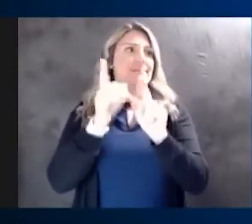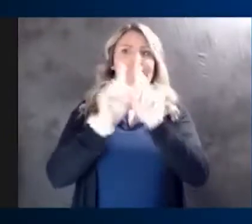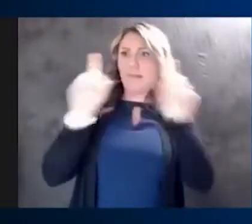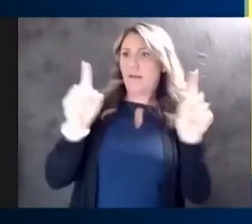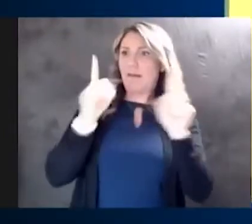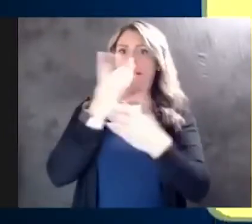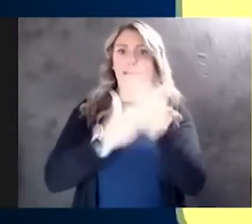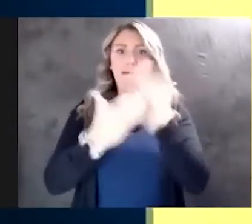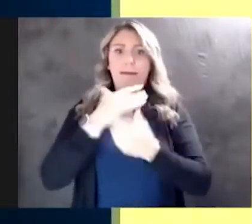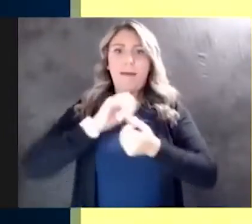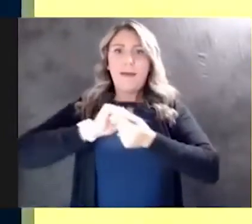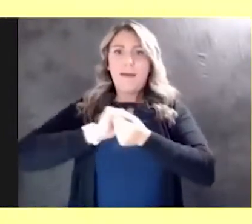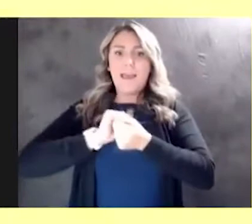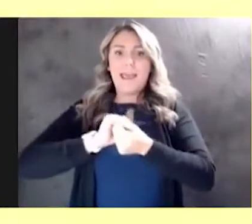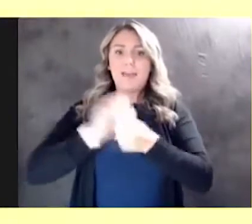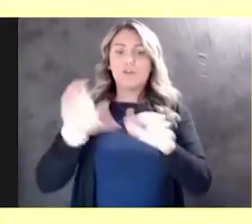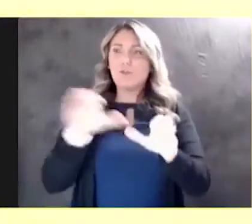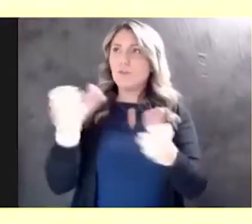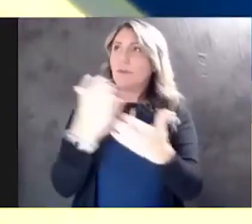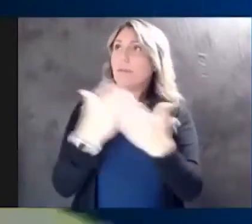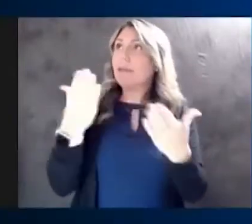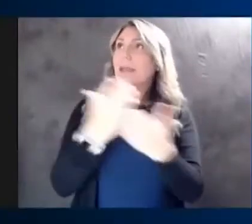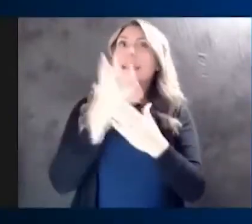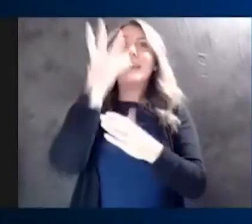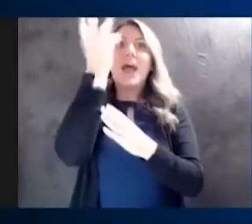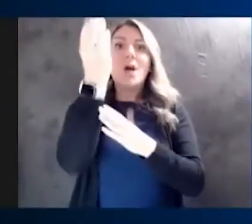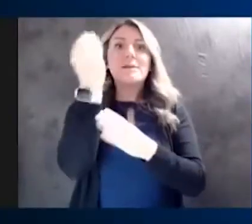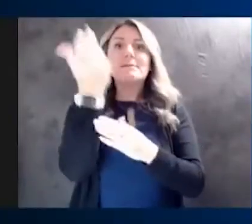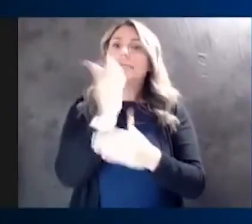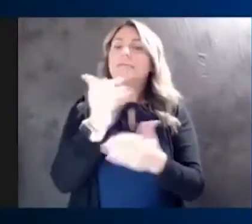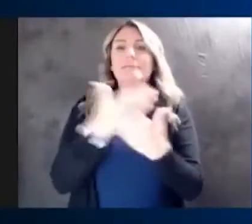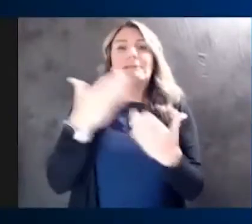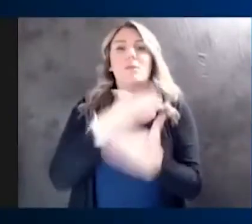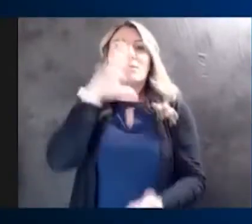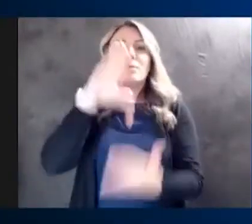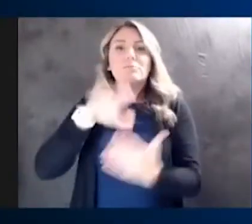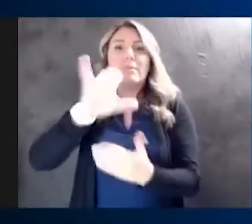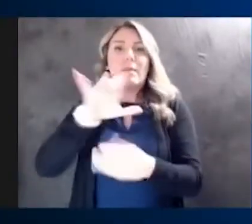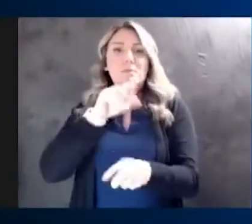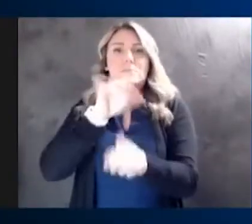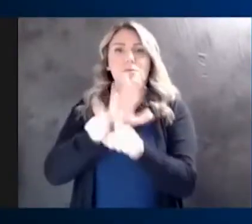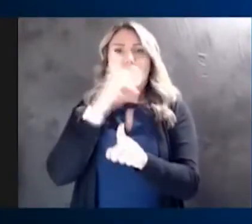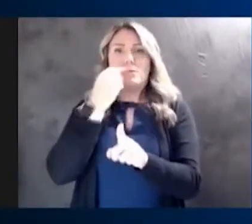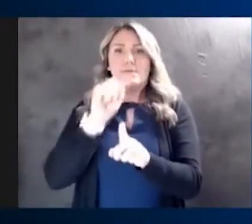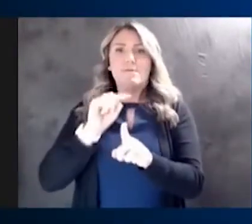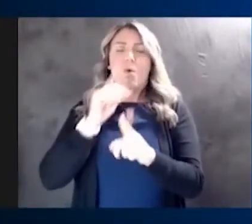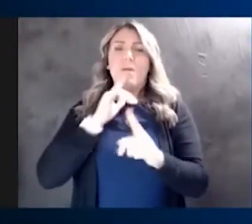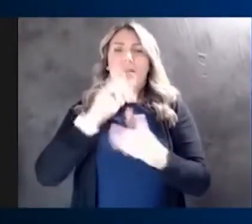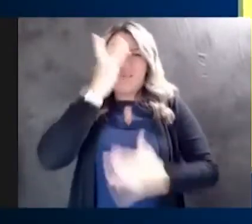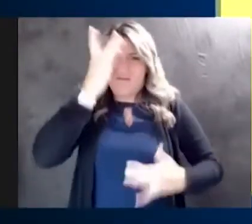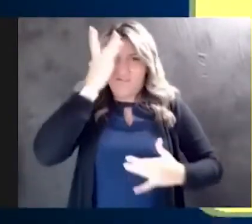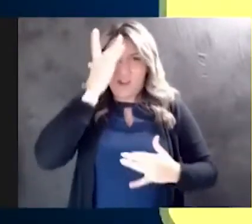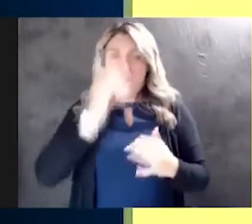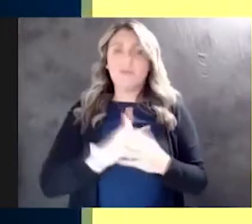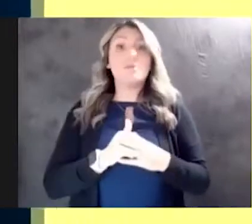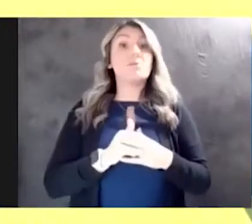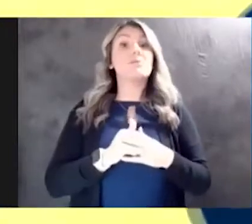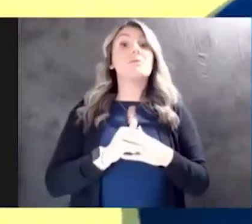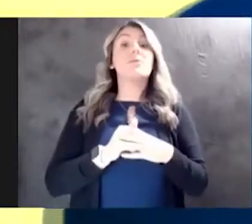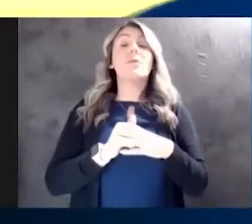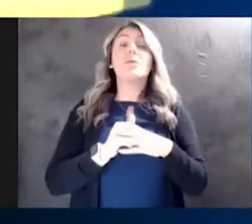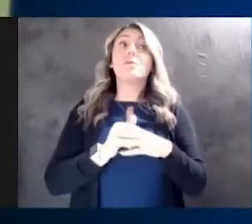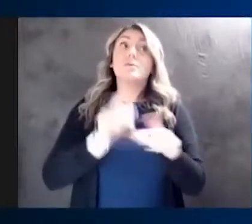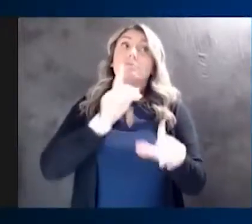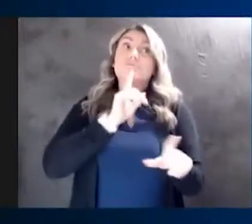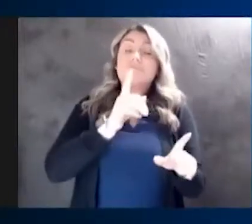that, doing things outdoors, anything you can do to help reduce that exposure to the virus. And then ultimately, we are getting to